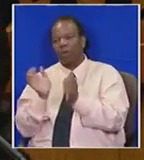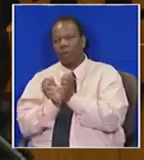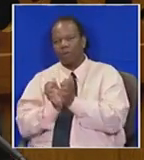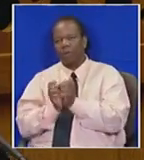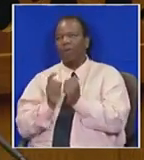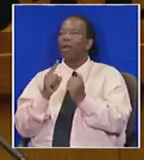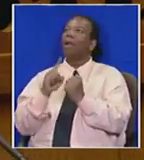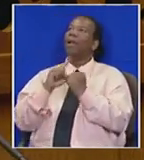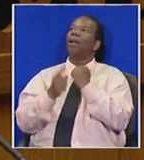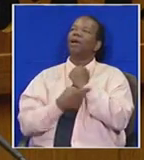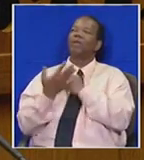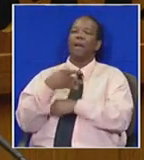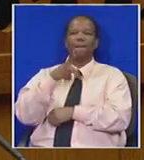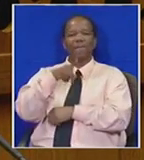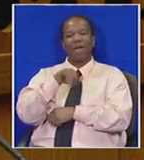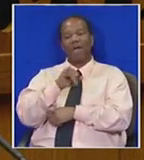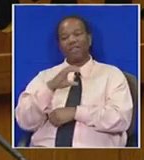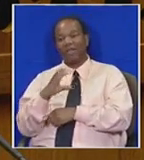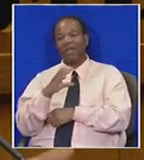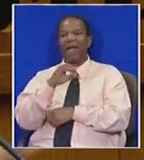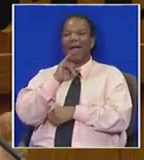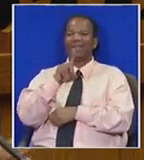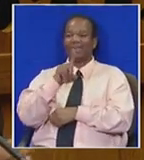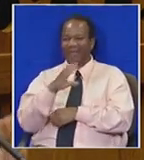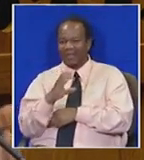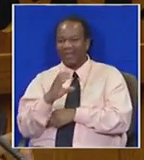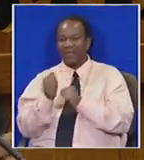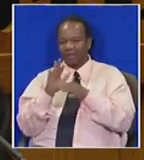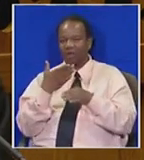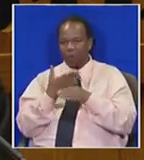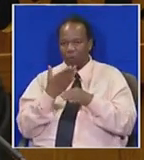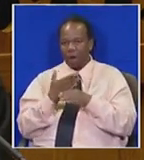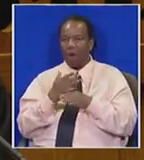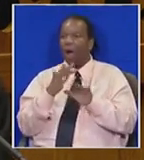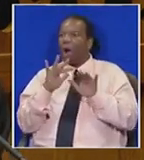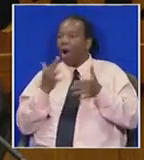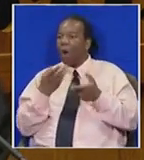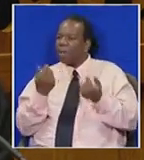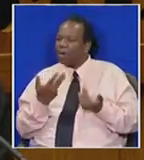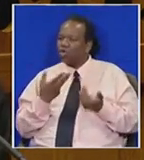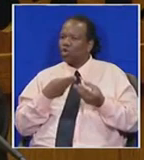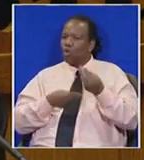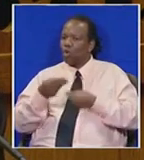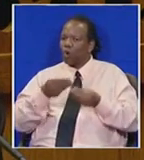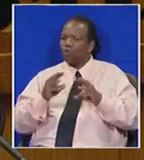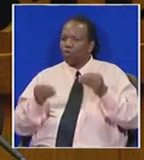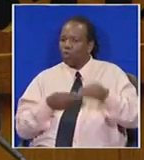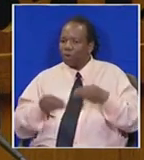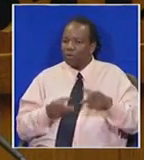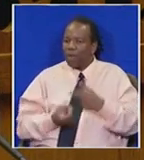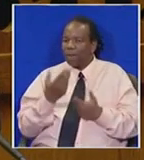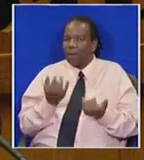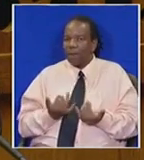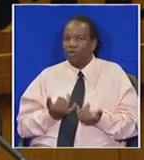Last year, the PICC and the IDC already started work on the economic cost of corruption and measures to address these, with